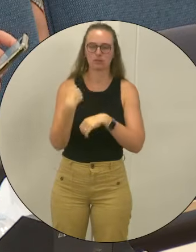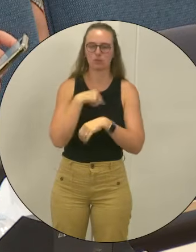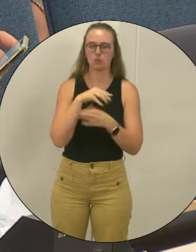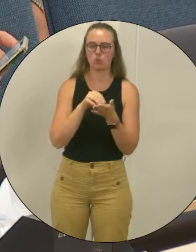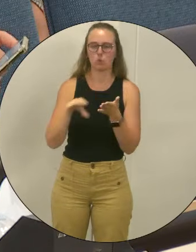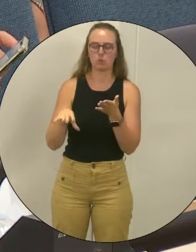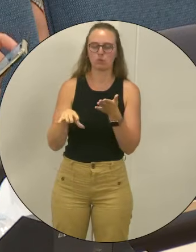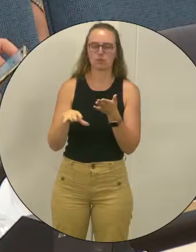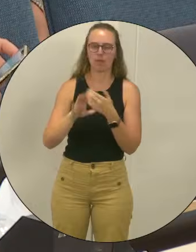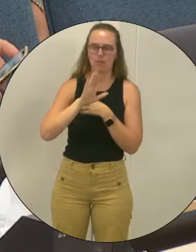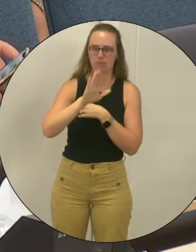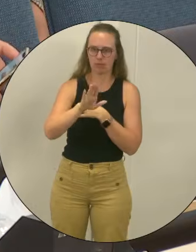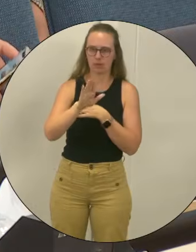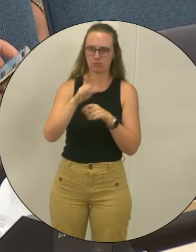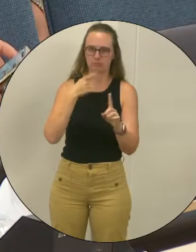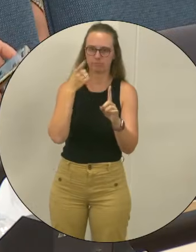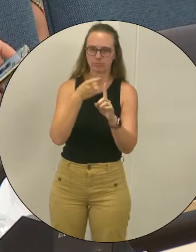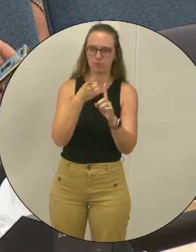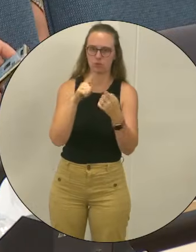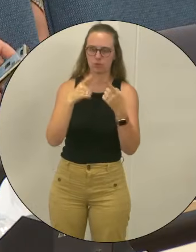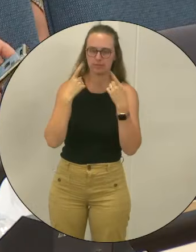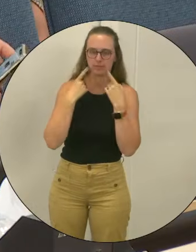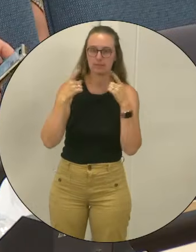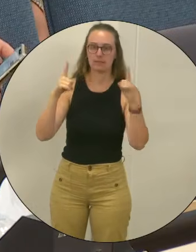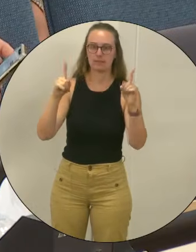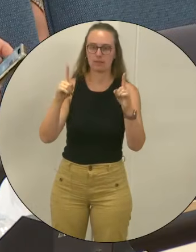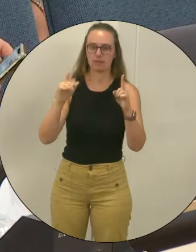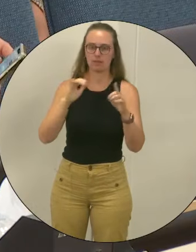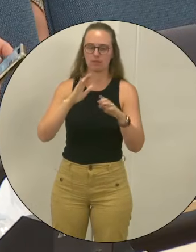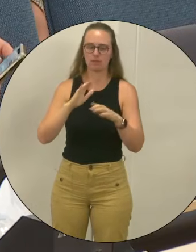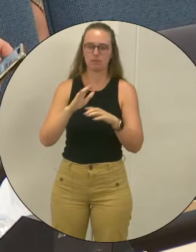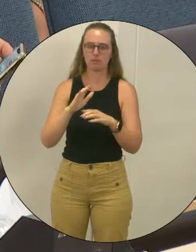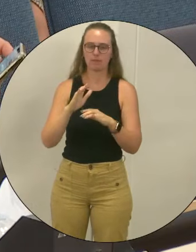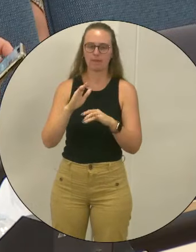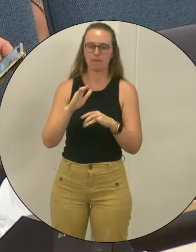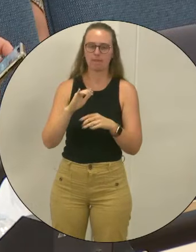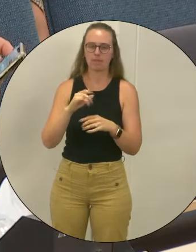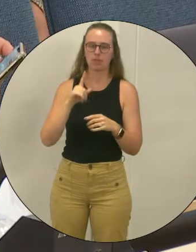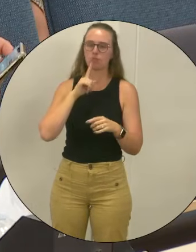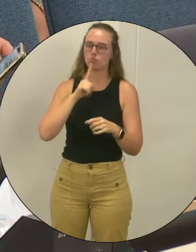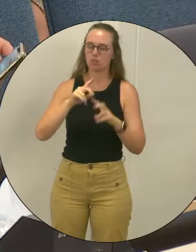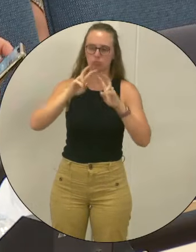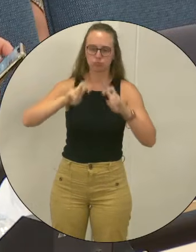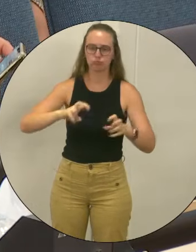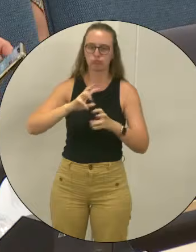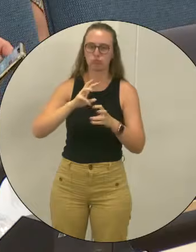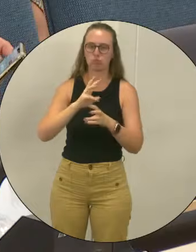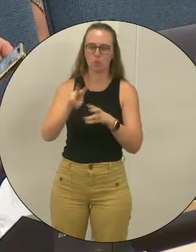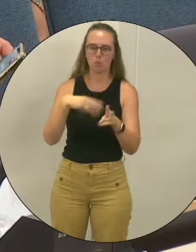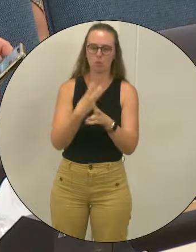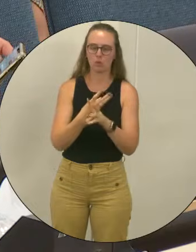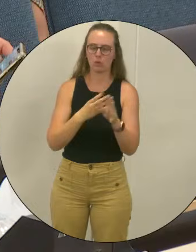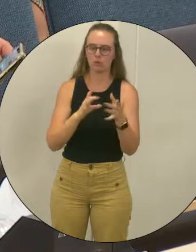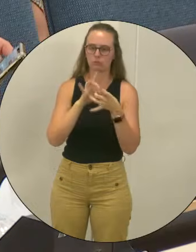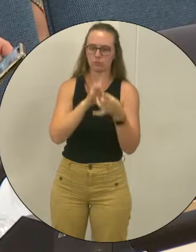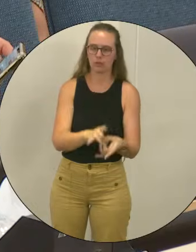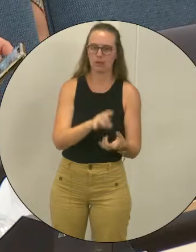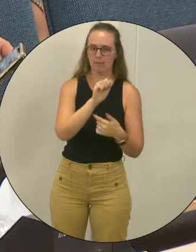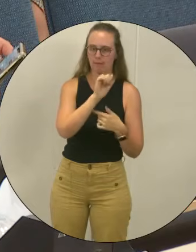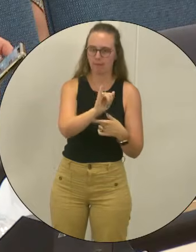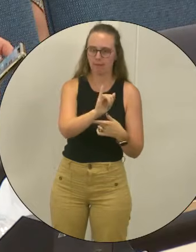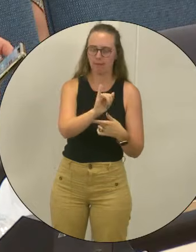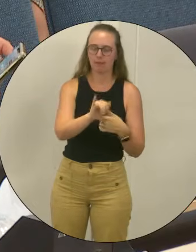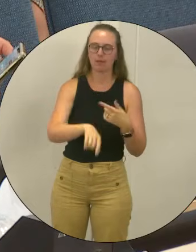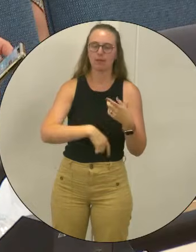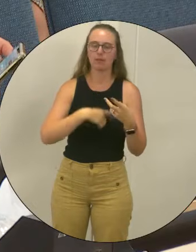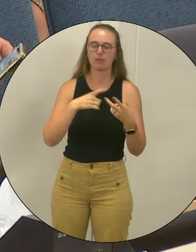students and their need to succeed in an increasingly complex world driven by AI